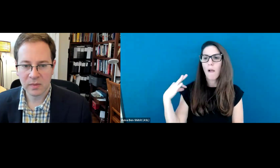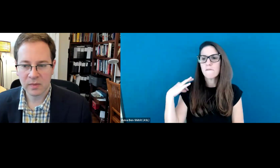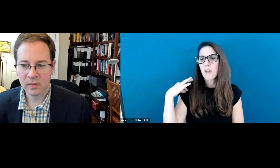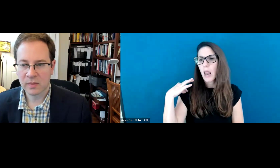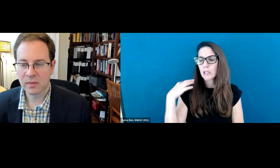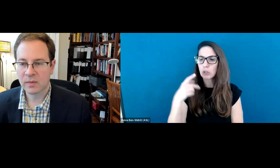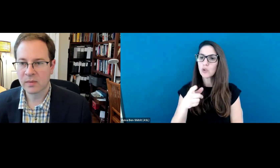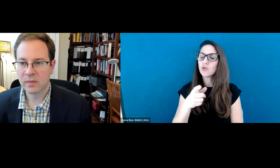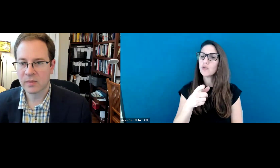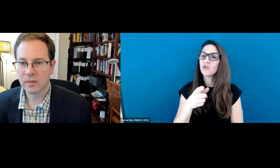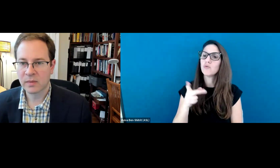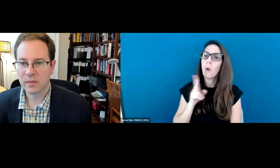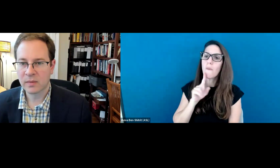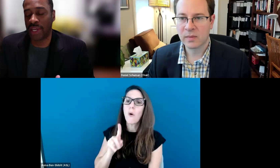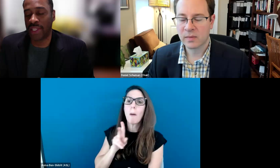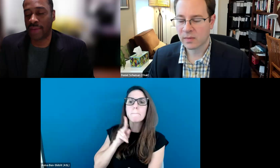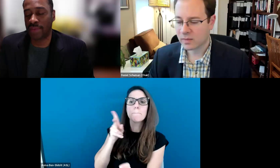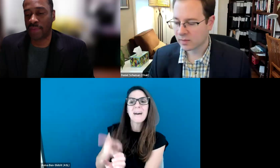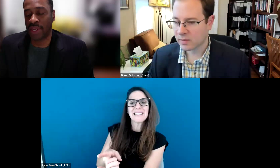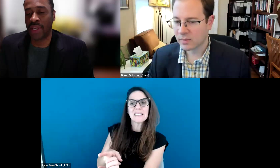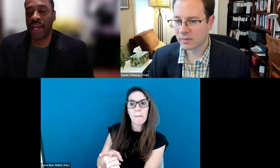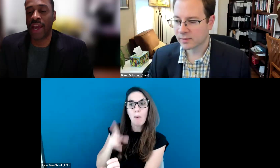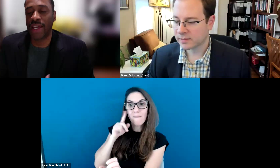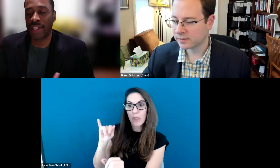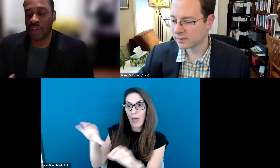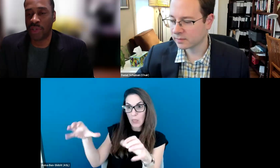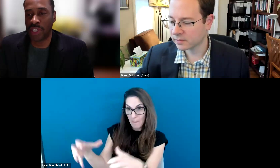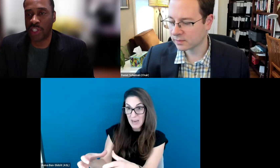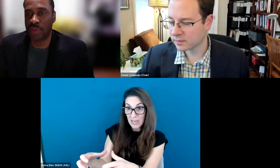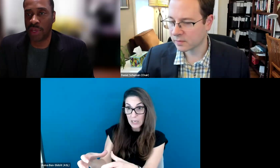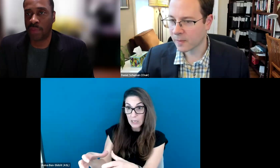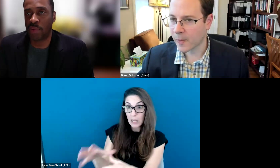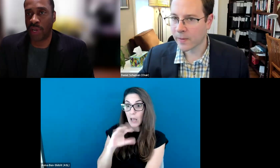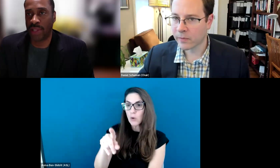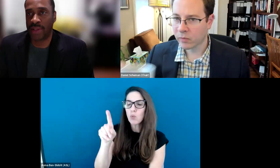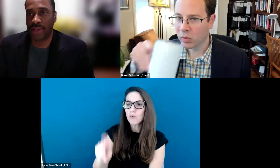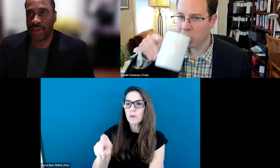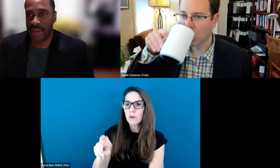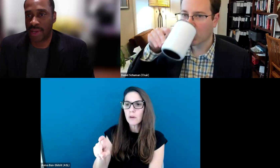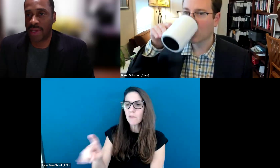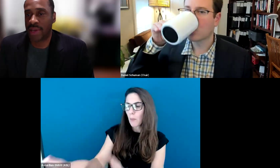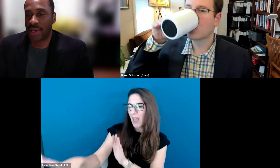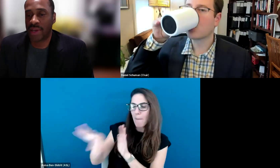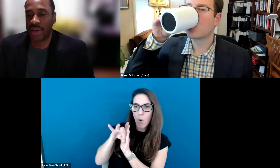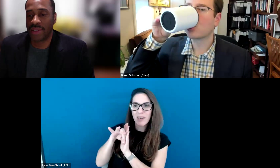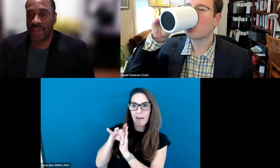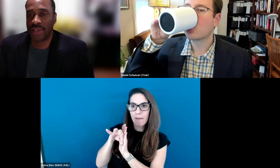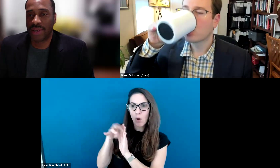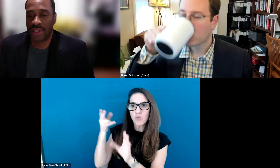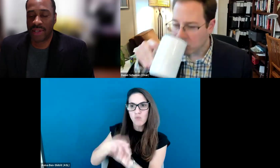to participate in that committee, and then you would need to be appointed.